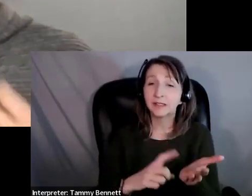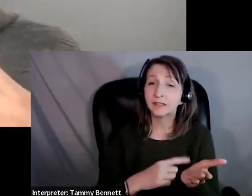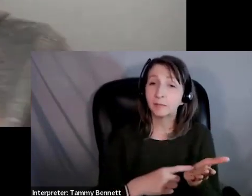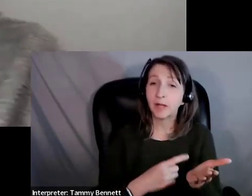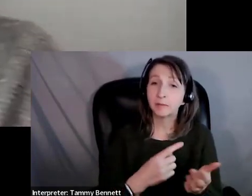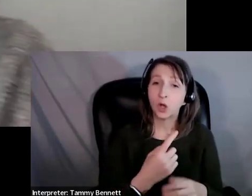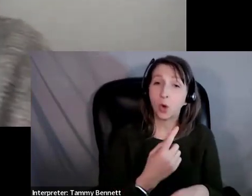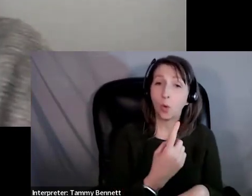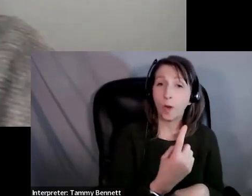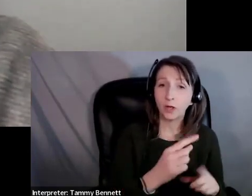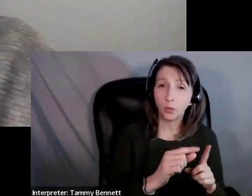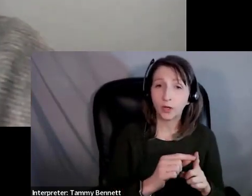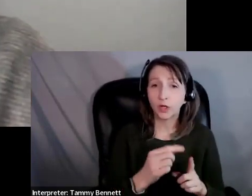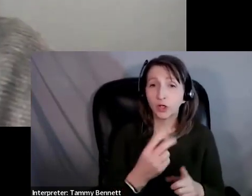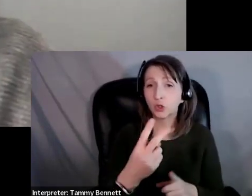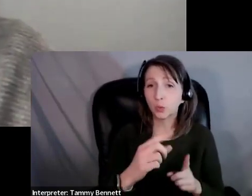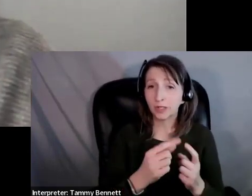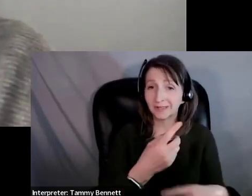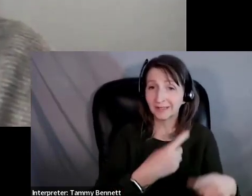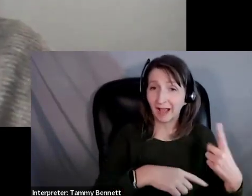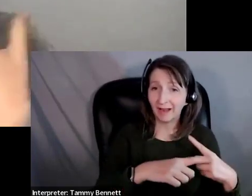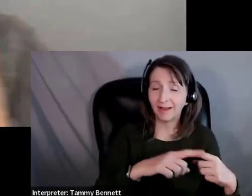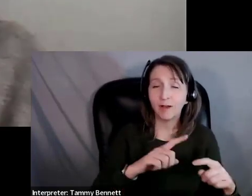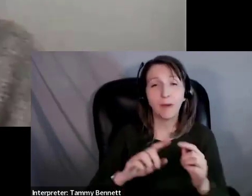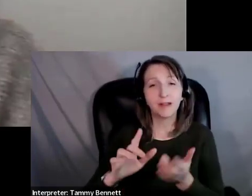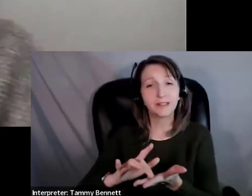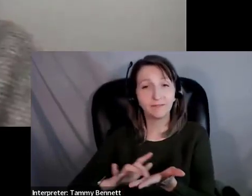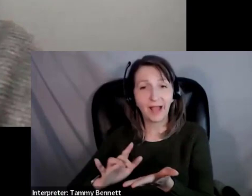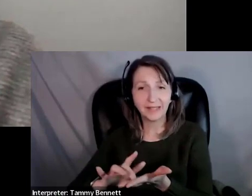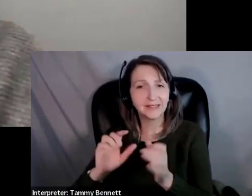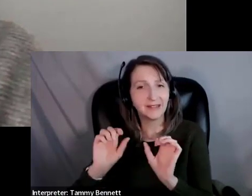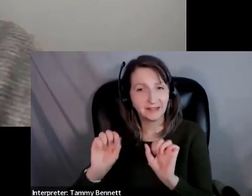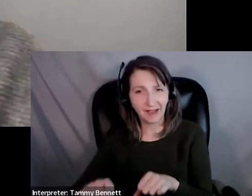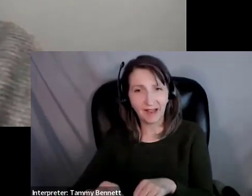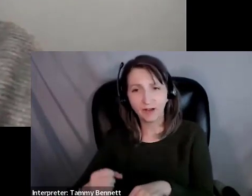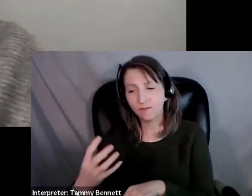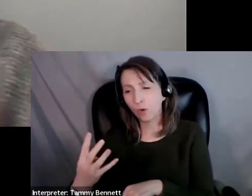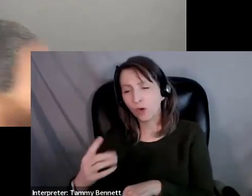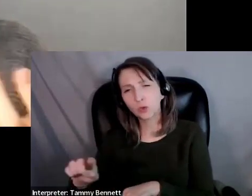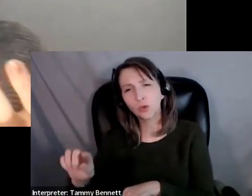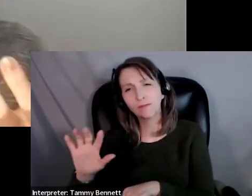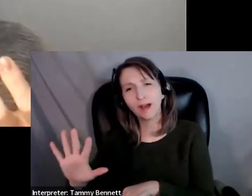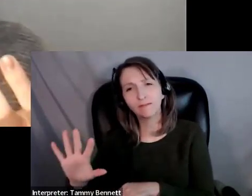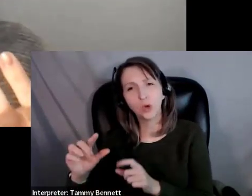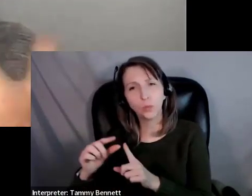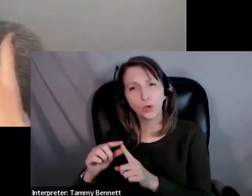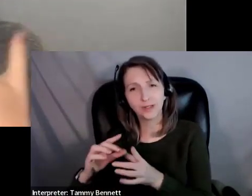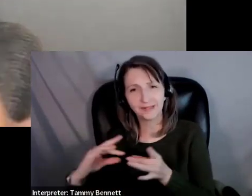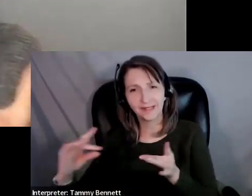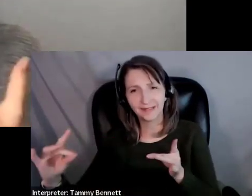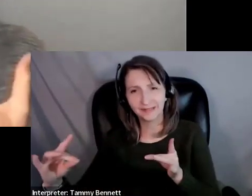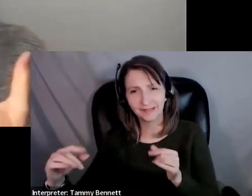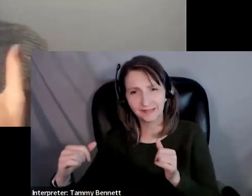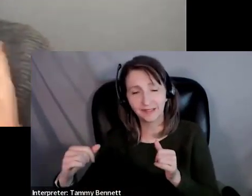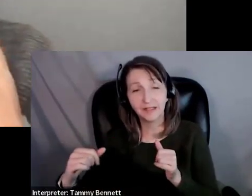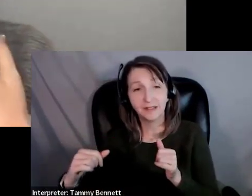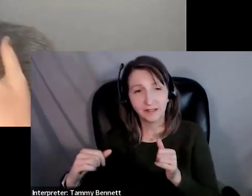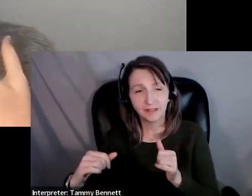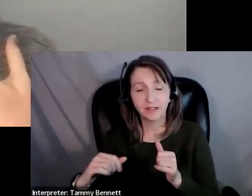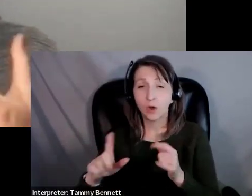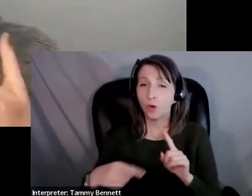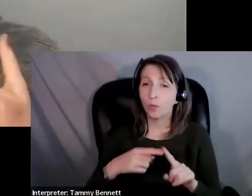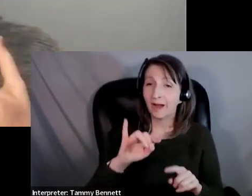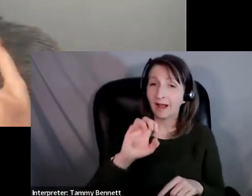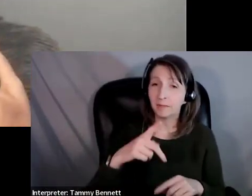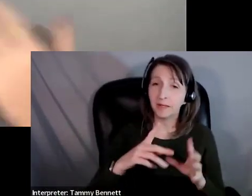utterances, but then with their device, they're capable of creating four or five word sentences. So, you know, whenever I'm in IEP meetings and I